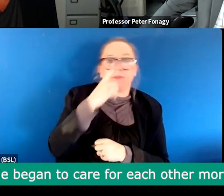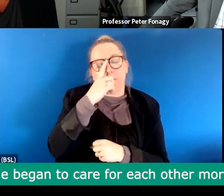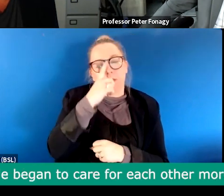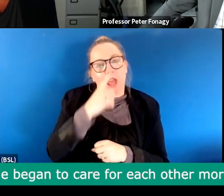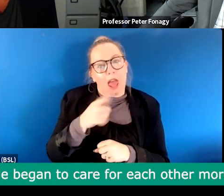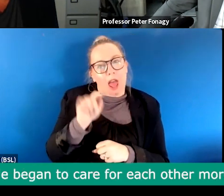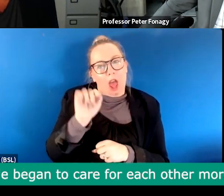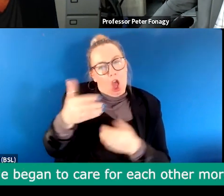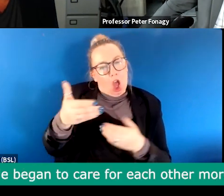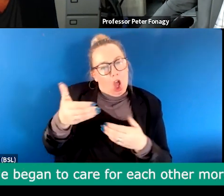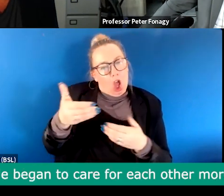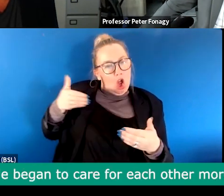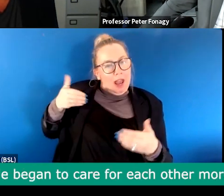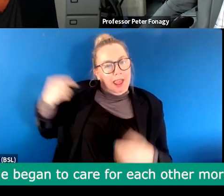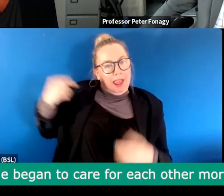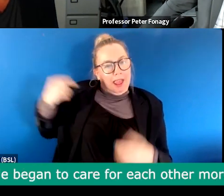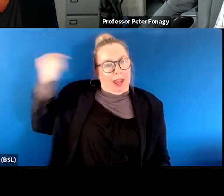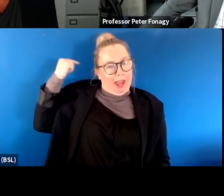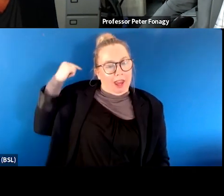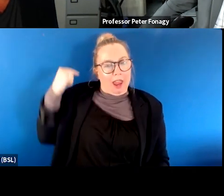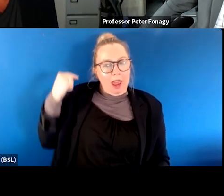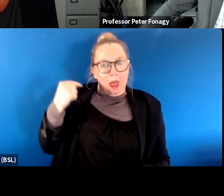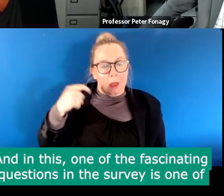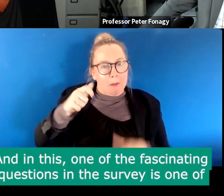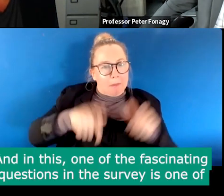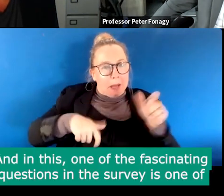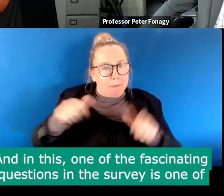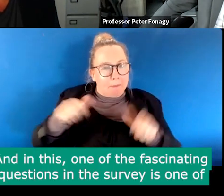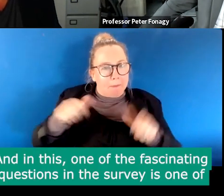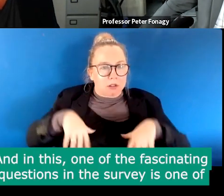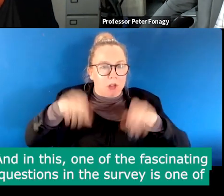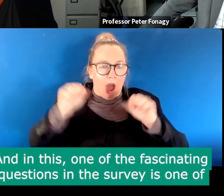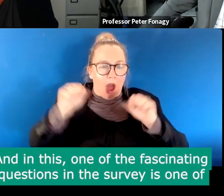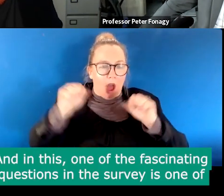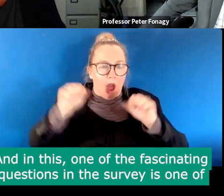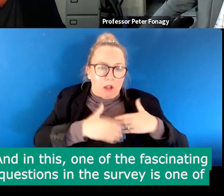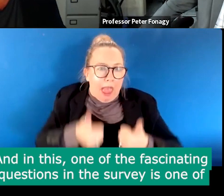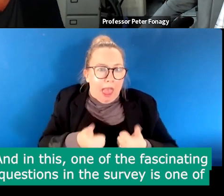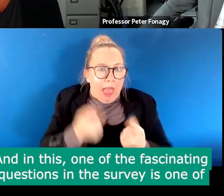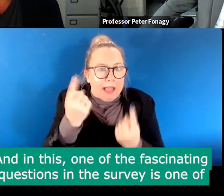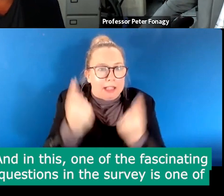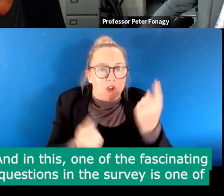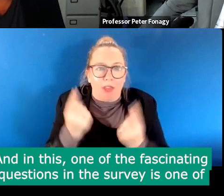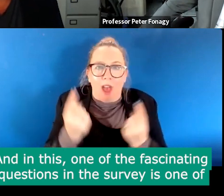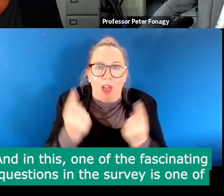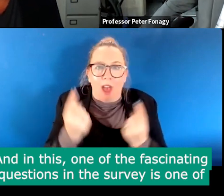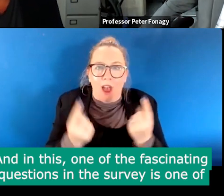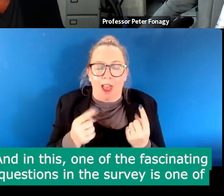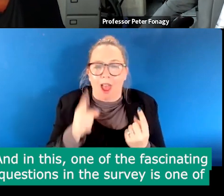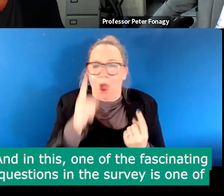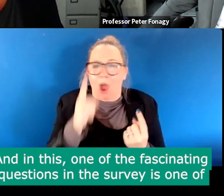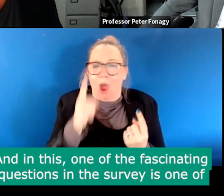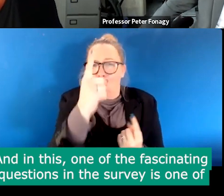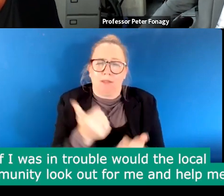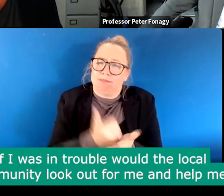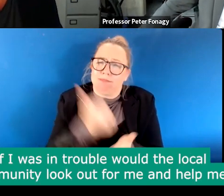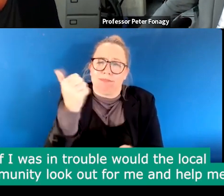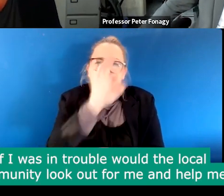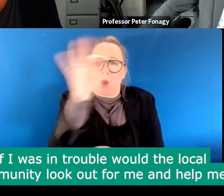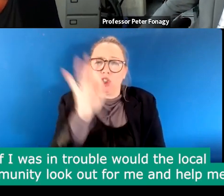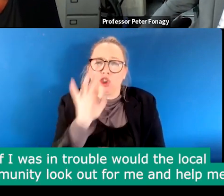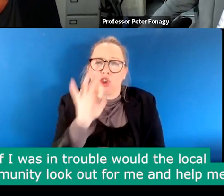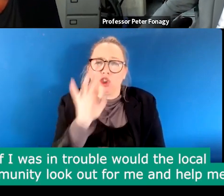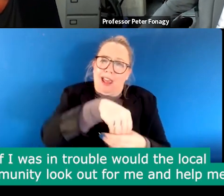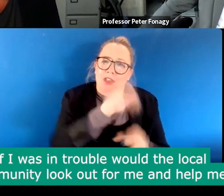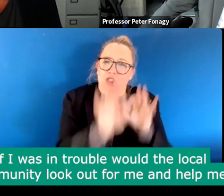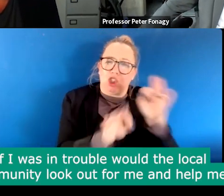pandemic, people began to care for each other more. And in this, one of the fascinating questions in the survey is one of, if I